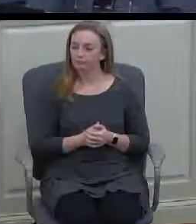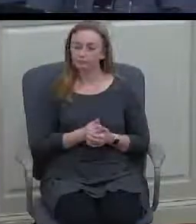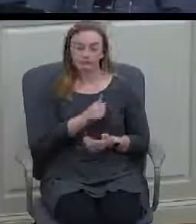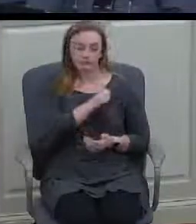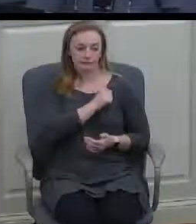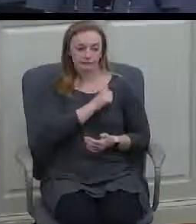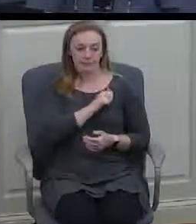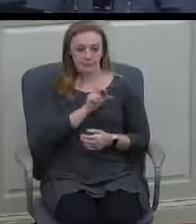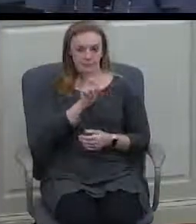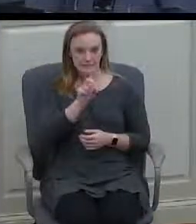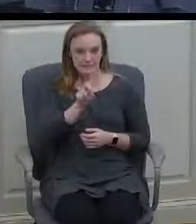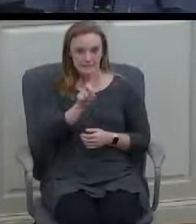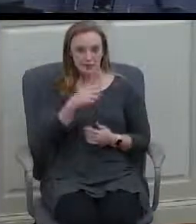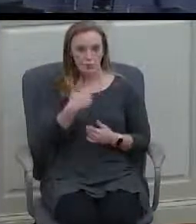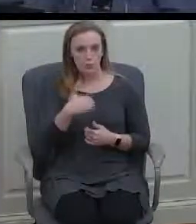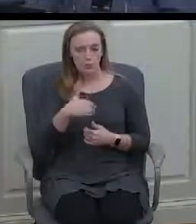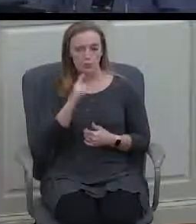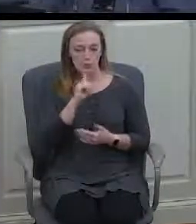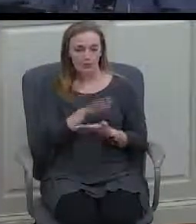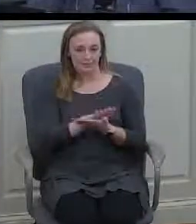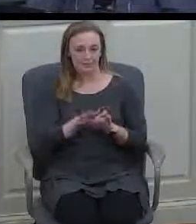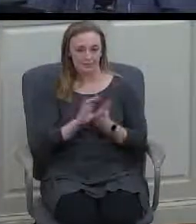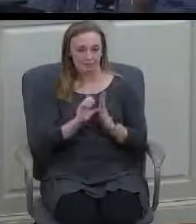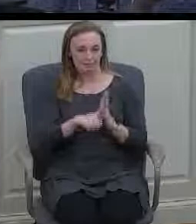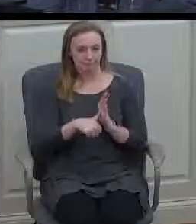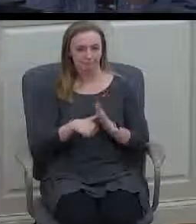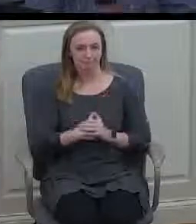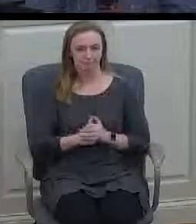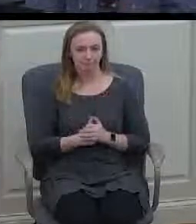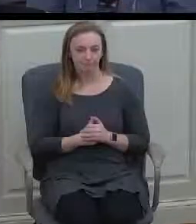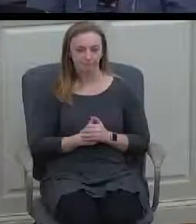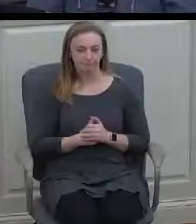The D really stands out.